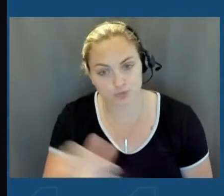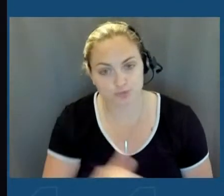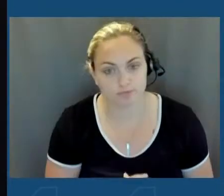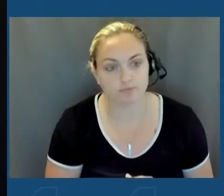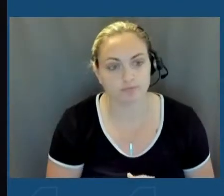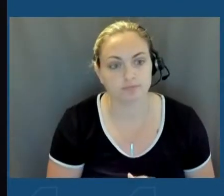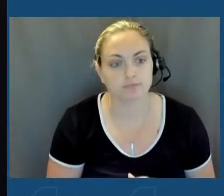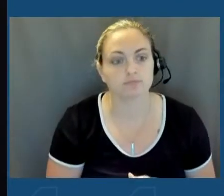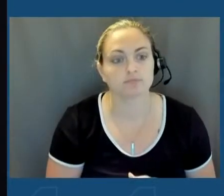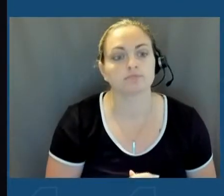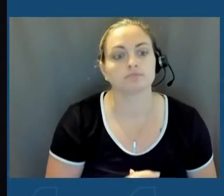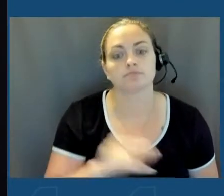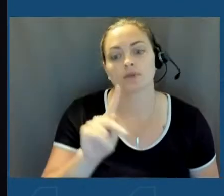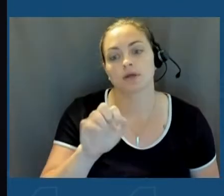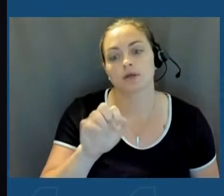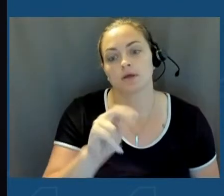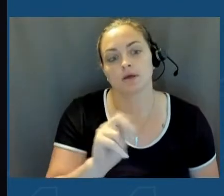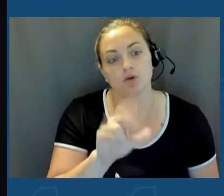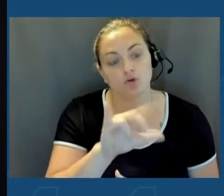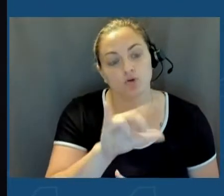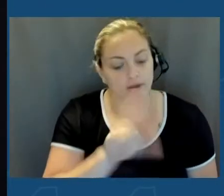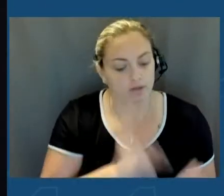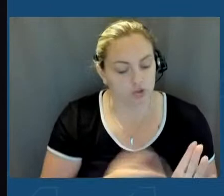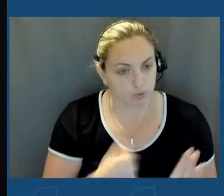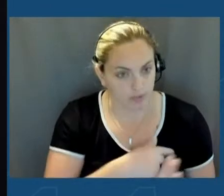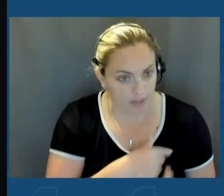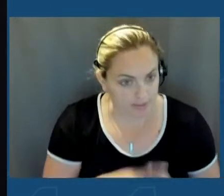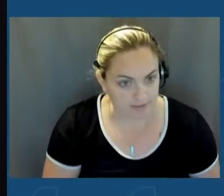Councilmember Kevin Riley has joined us.